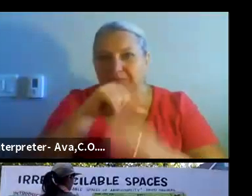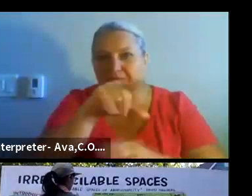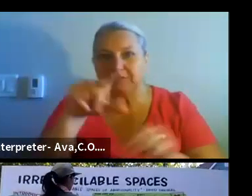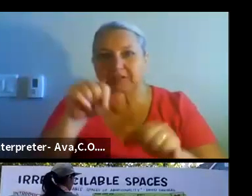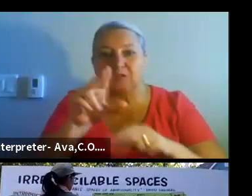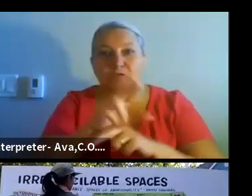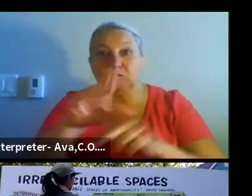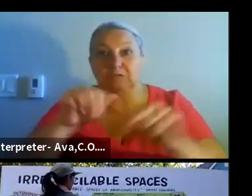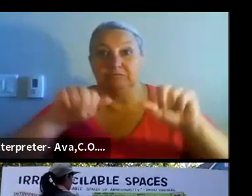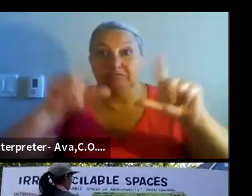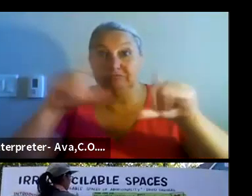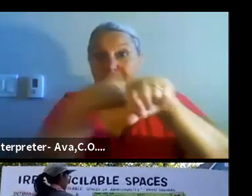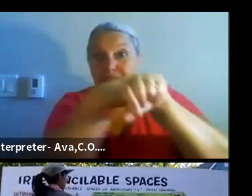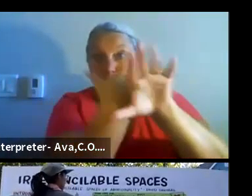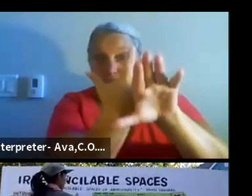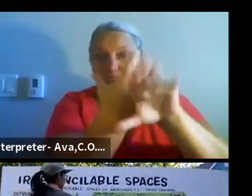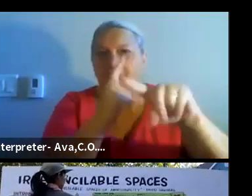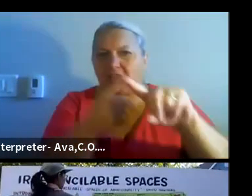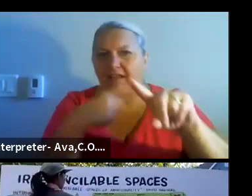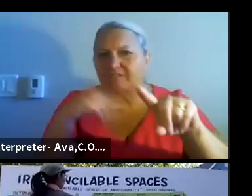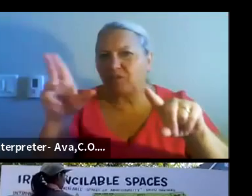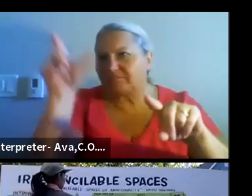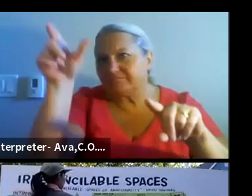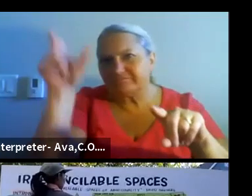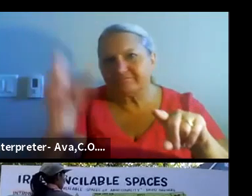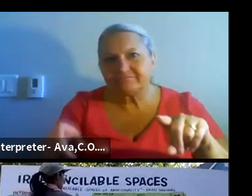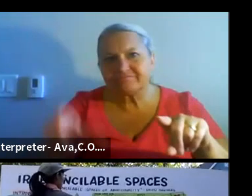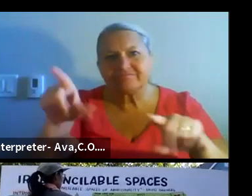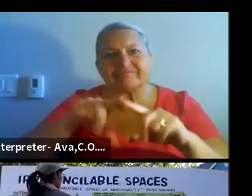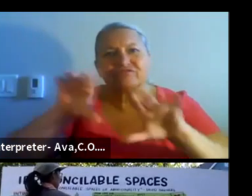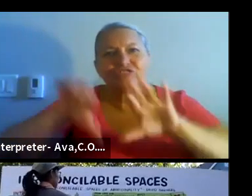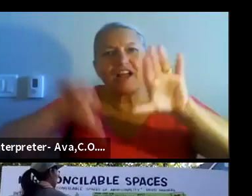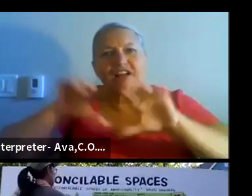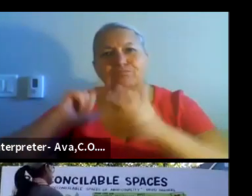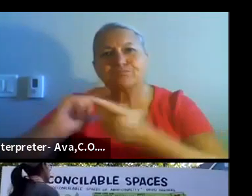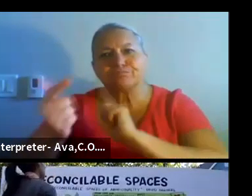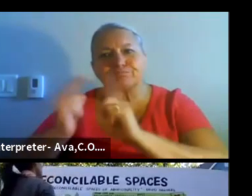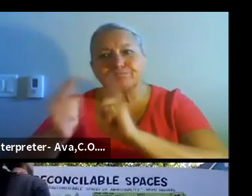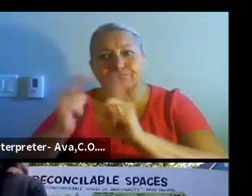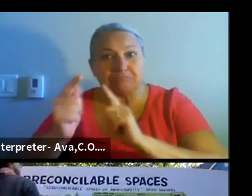chat. I believe, I don't know, or